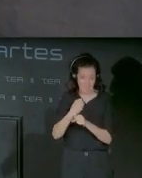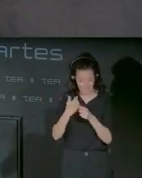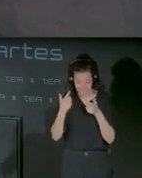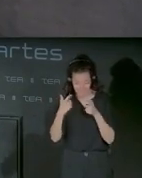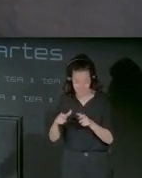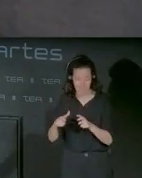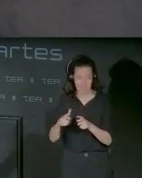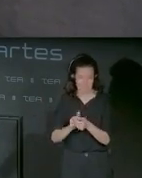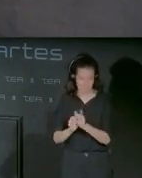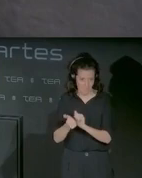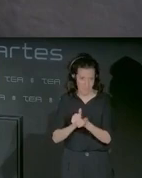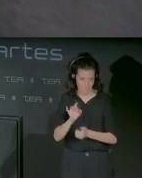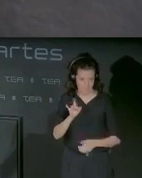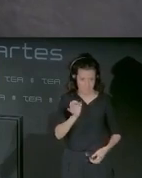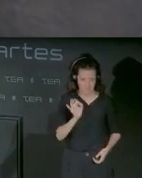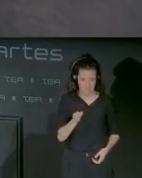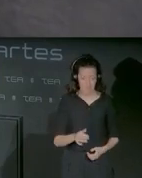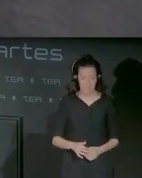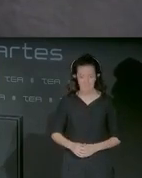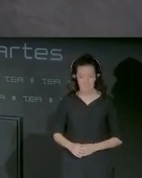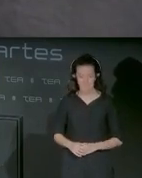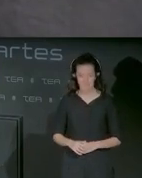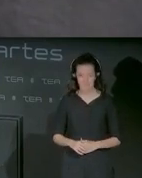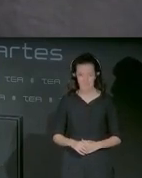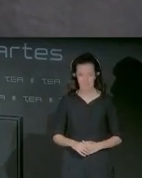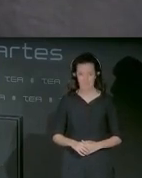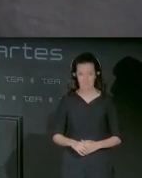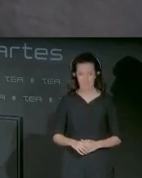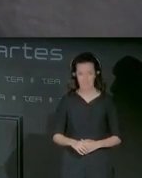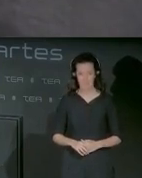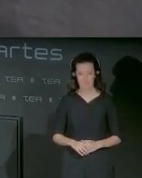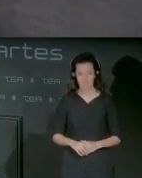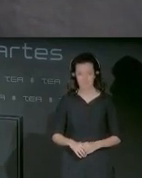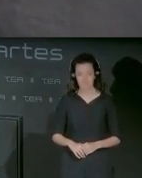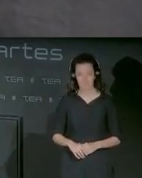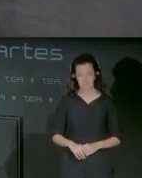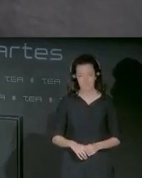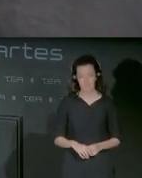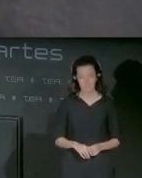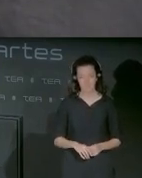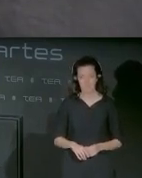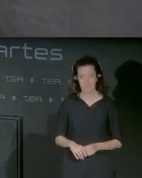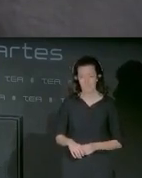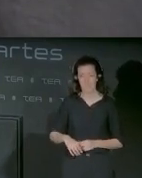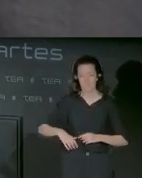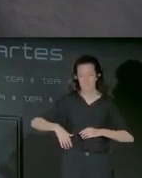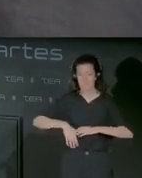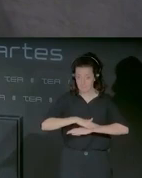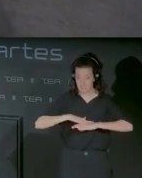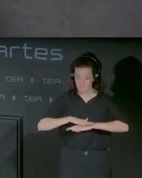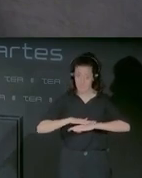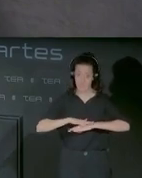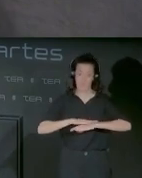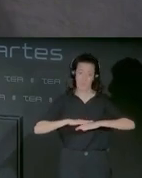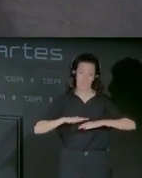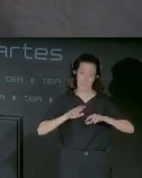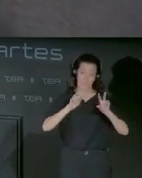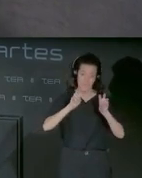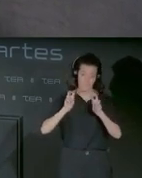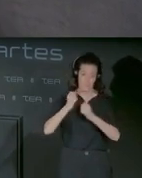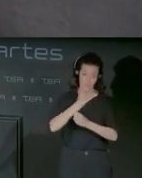I also need to add that it's not only economic affairs, but also climate action, but I'm on the economic affairs part, but